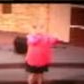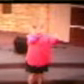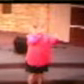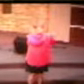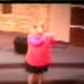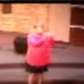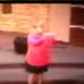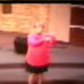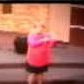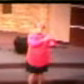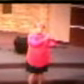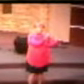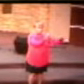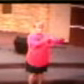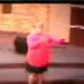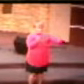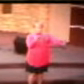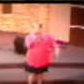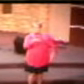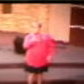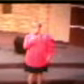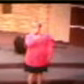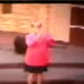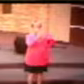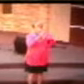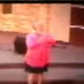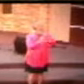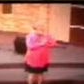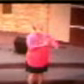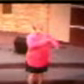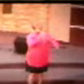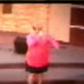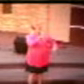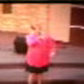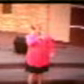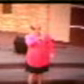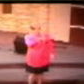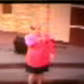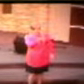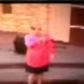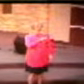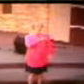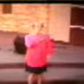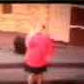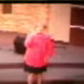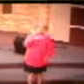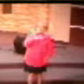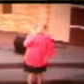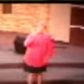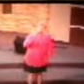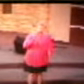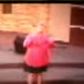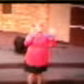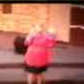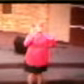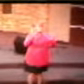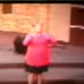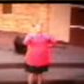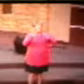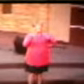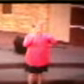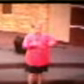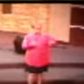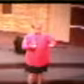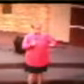have such respect for who he is and for his extraordinary gifts. You are